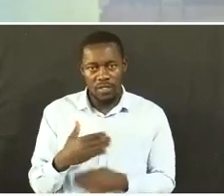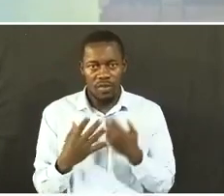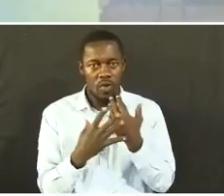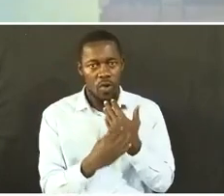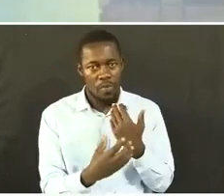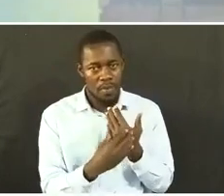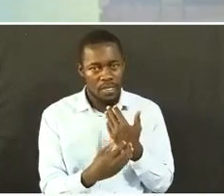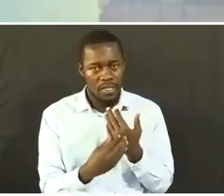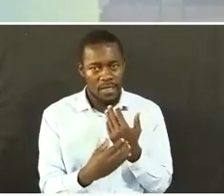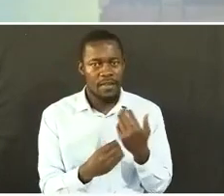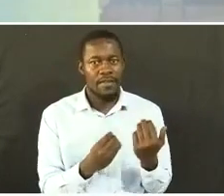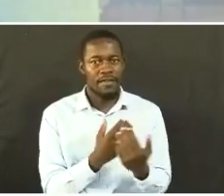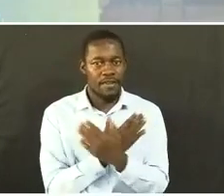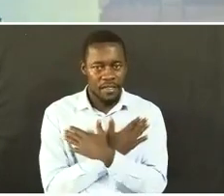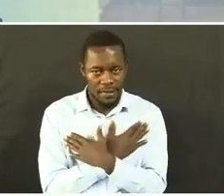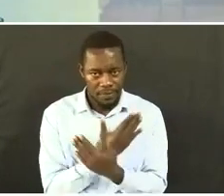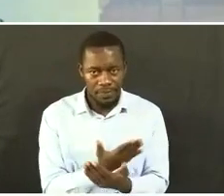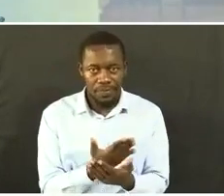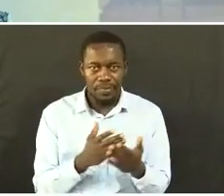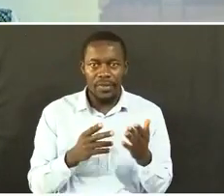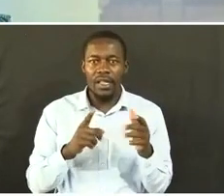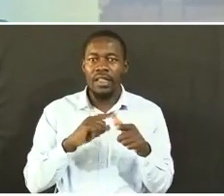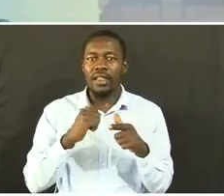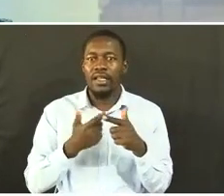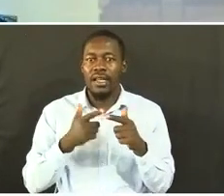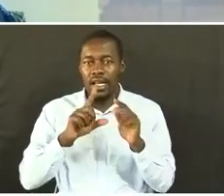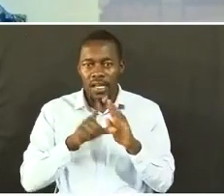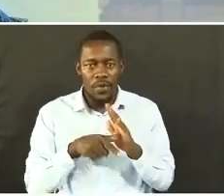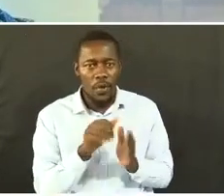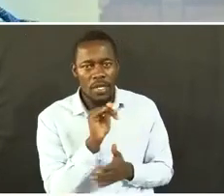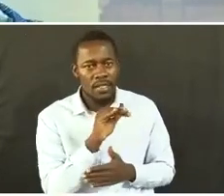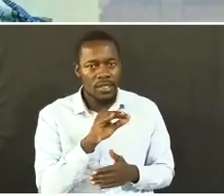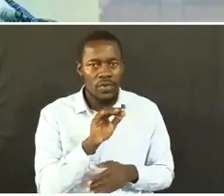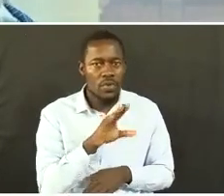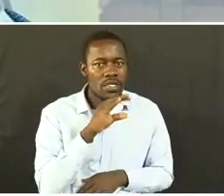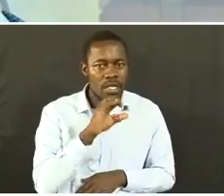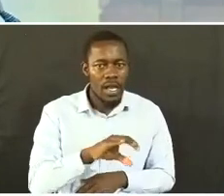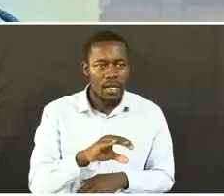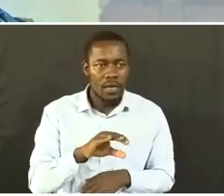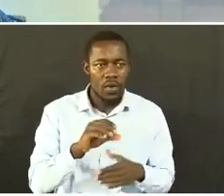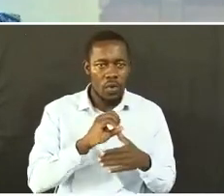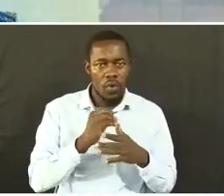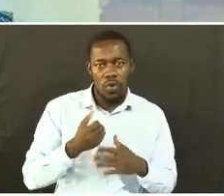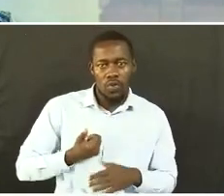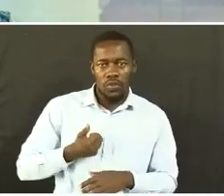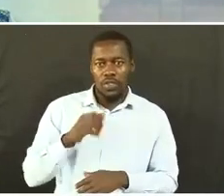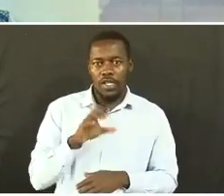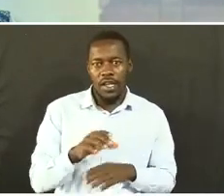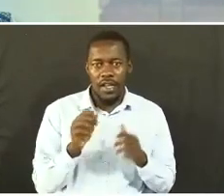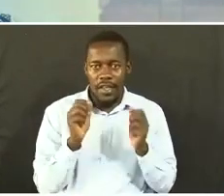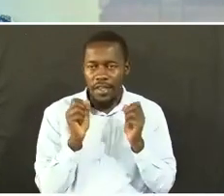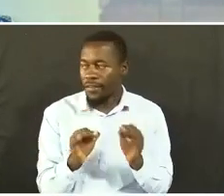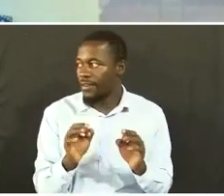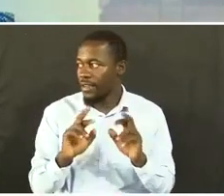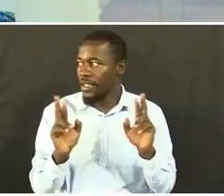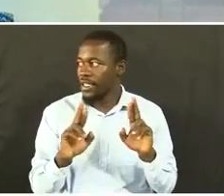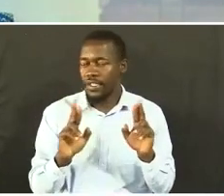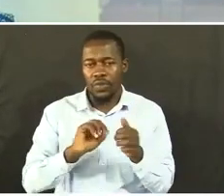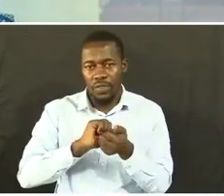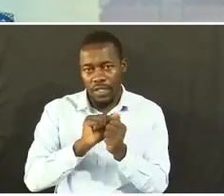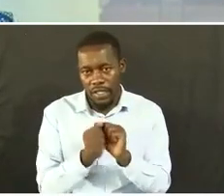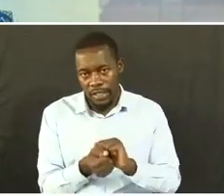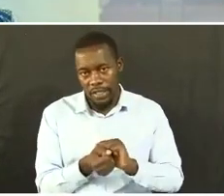child to reinforce their willingness to change. You know, if they do make a step in terms of getting away from those drugs,